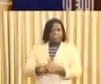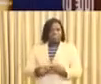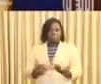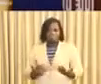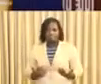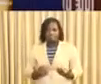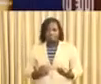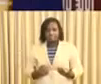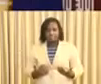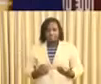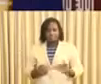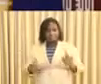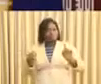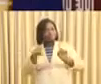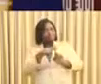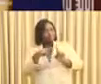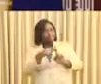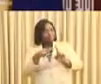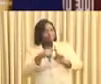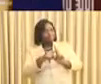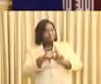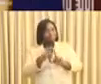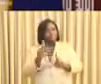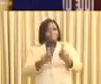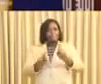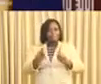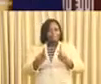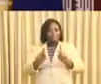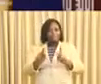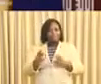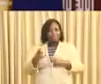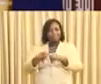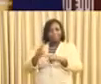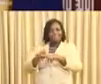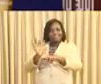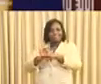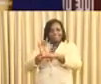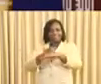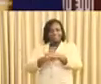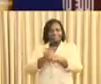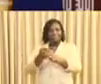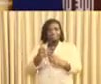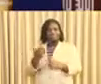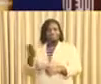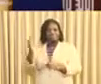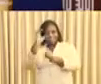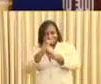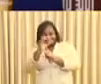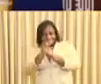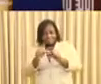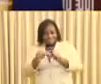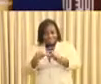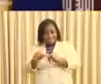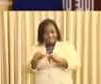rate, i.e. the rate of infection from those sampled, continues to remain constant at